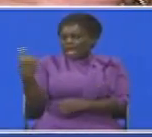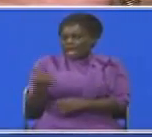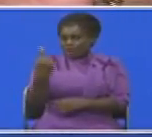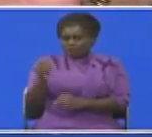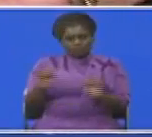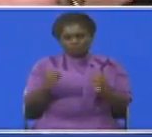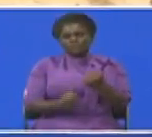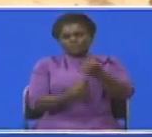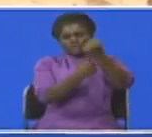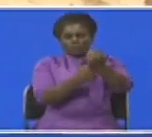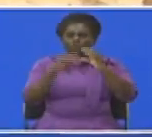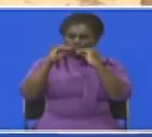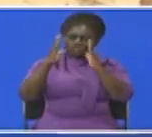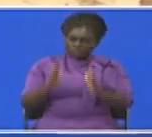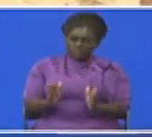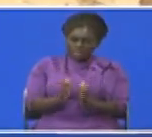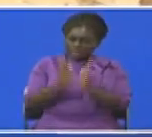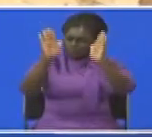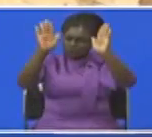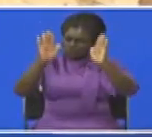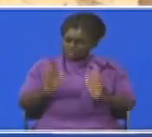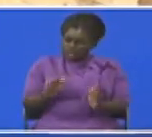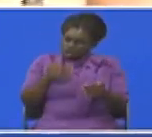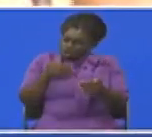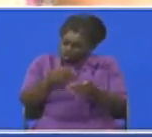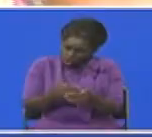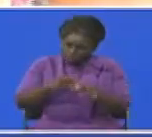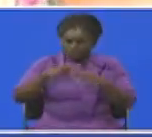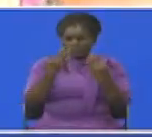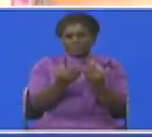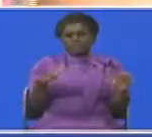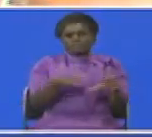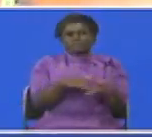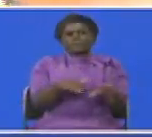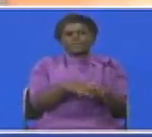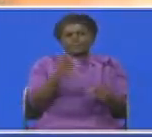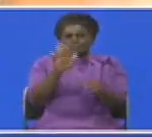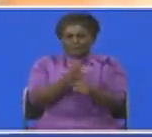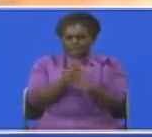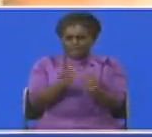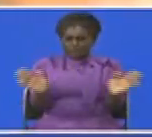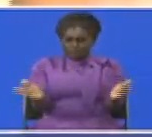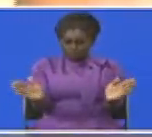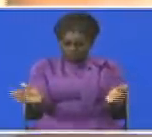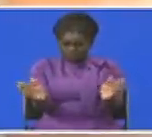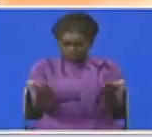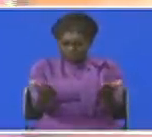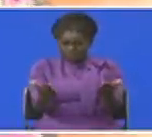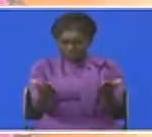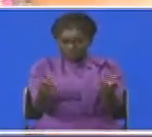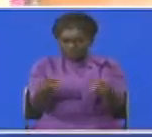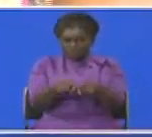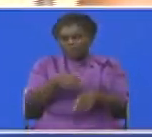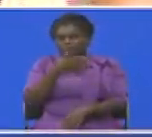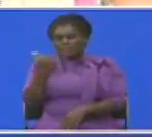the support of her teachers and most importantly, her close family. A lot of motivation, and I have like the